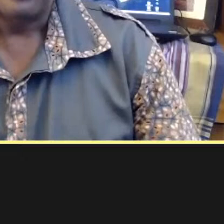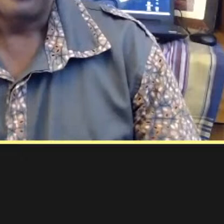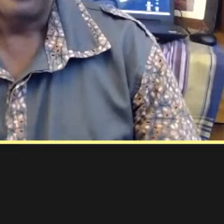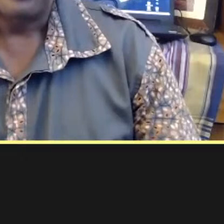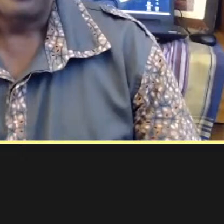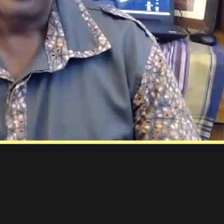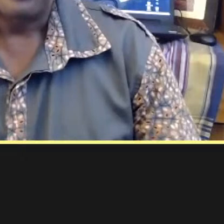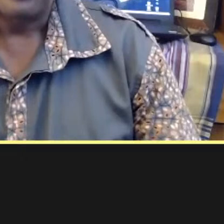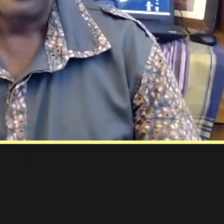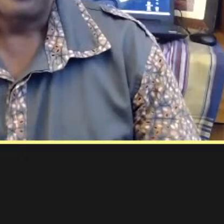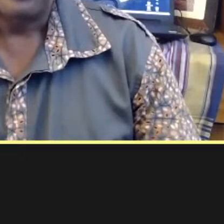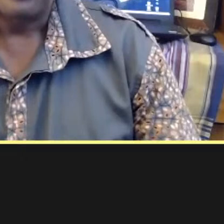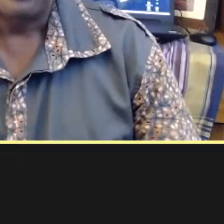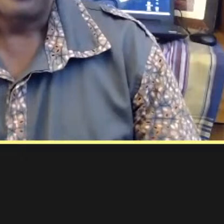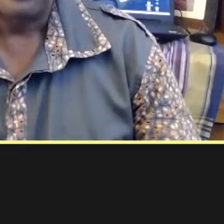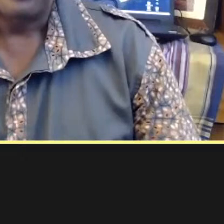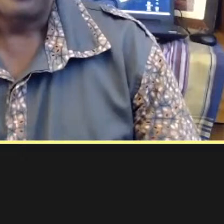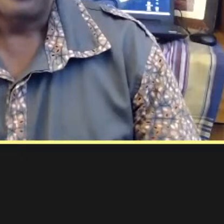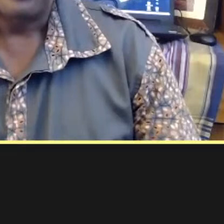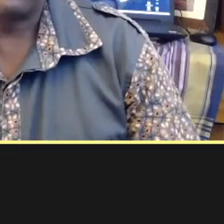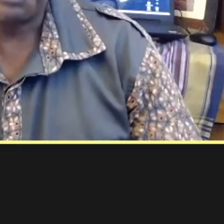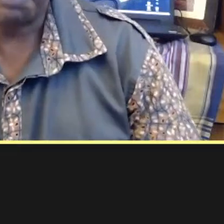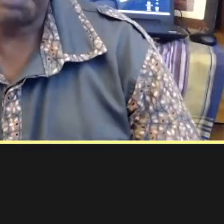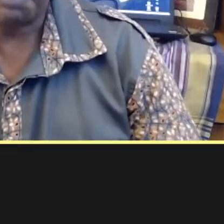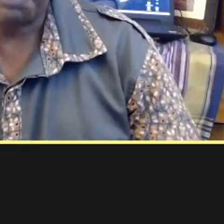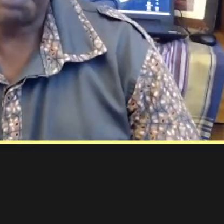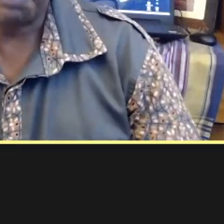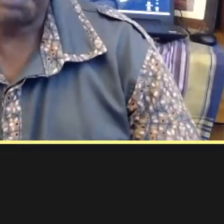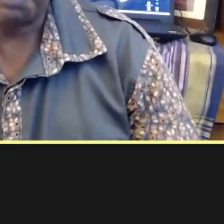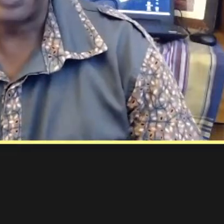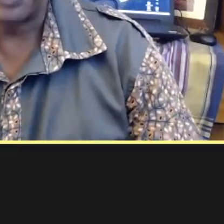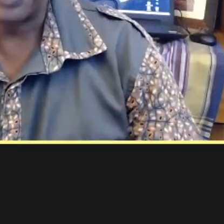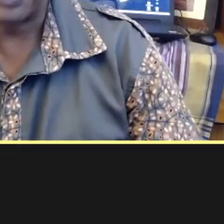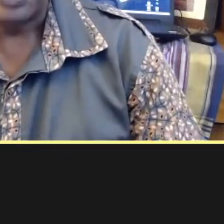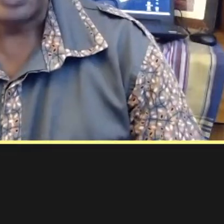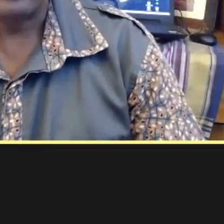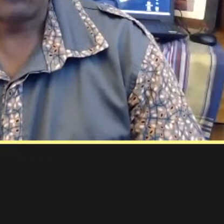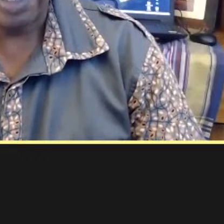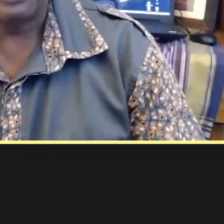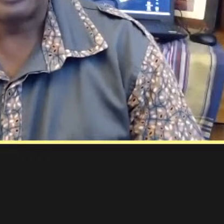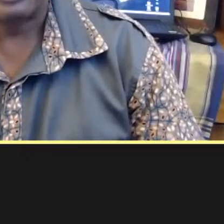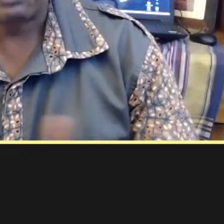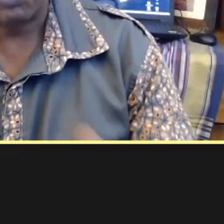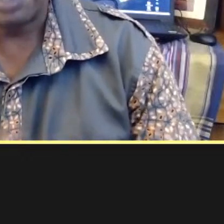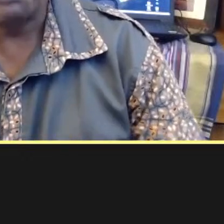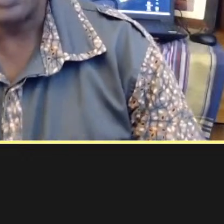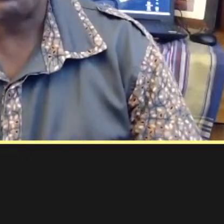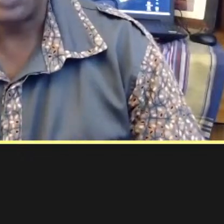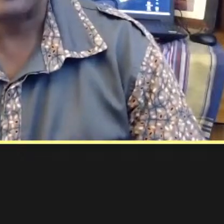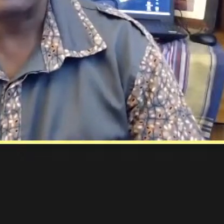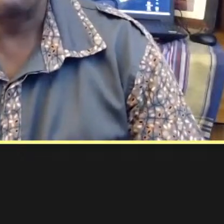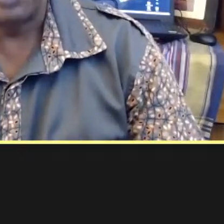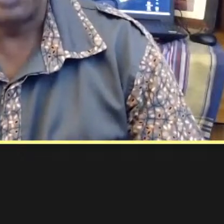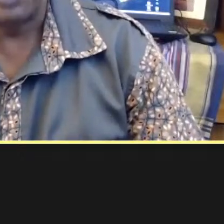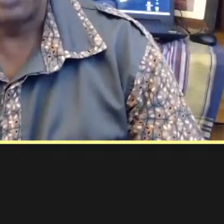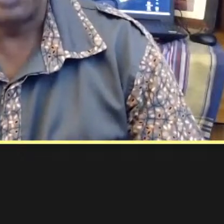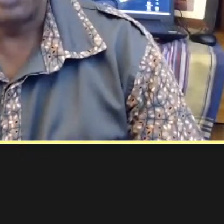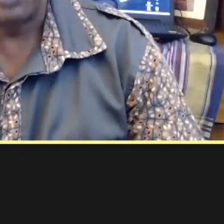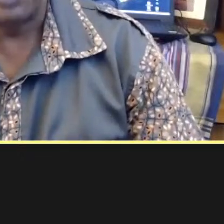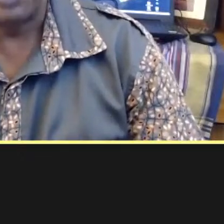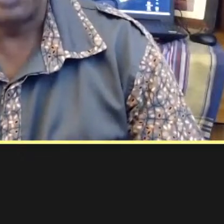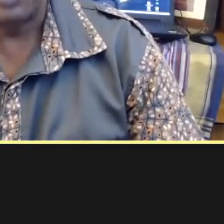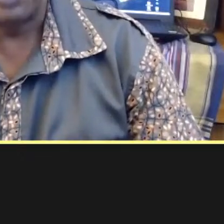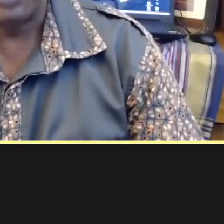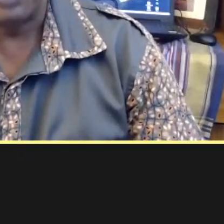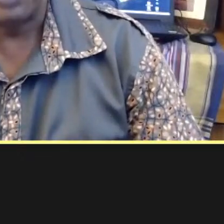They become then after that ambassadors of safe and responsible use of the internet. And Code IP has partnered with